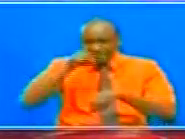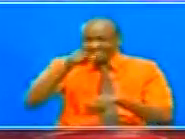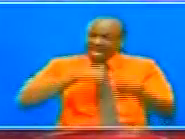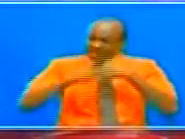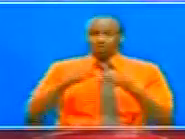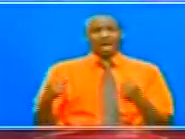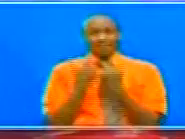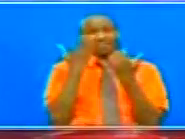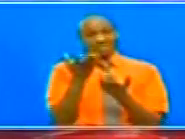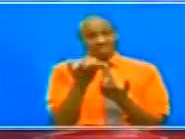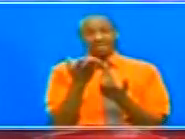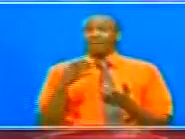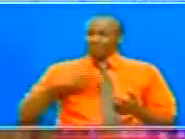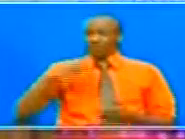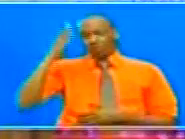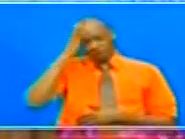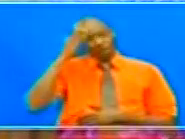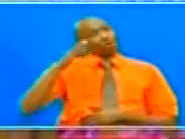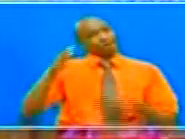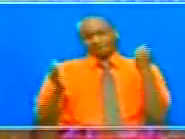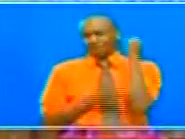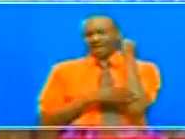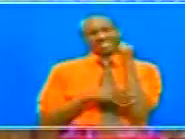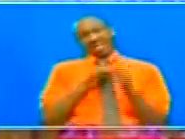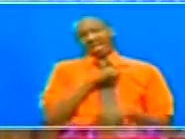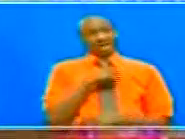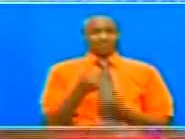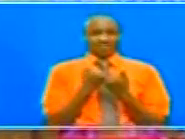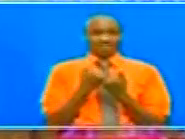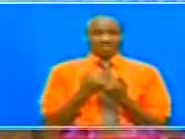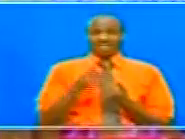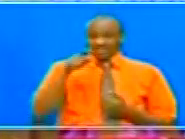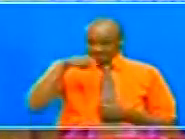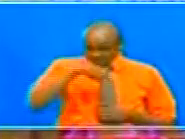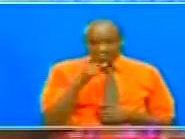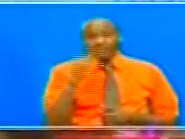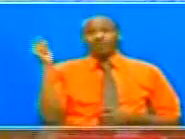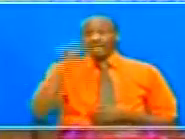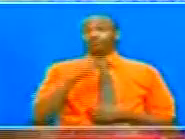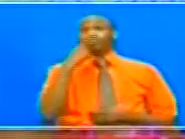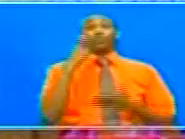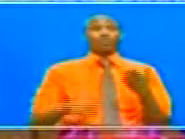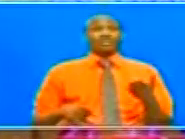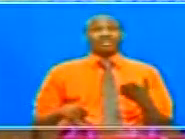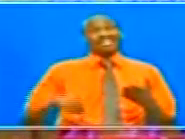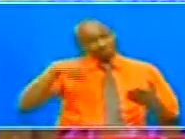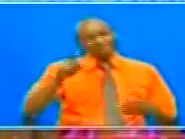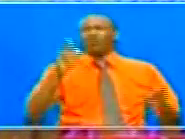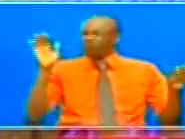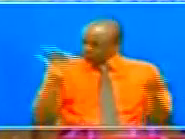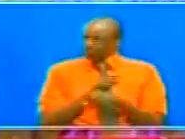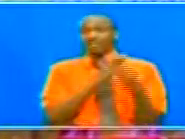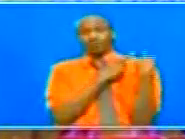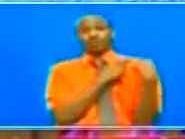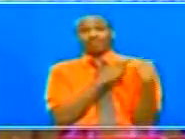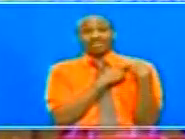Garissa happened, which everybody knows was very unfortunate, they came out to say that, you know, took full responsibility. I